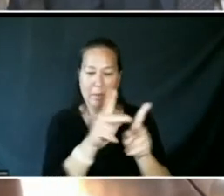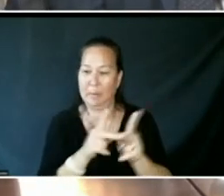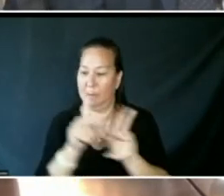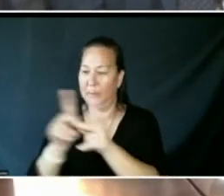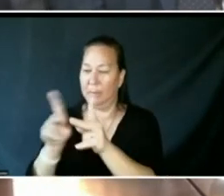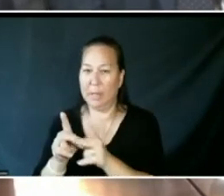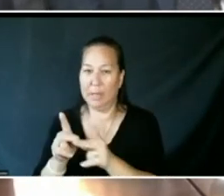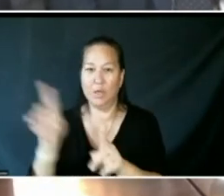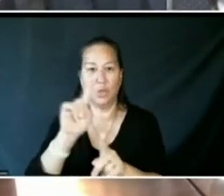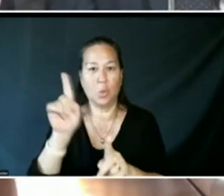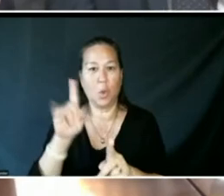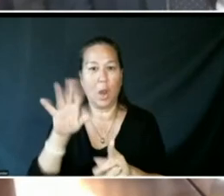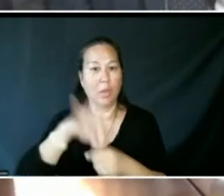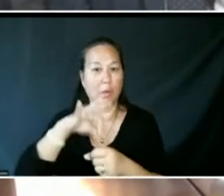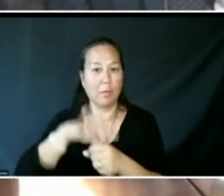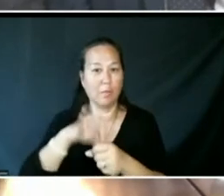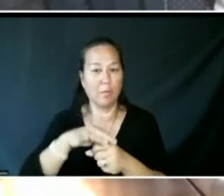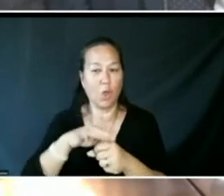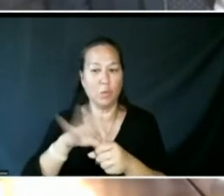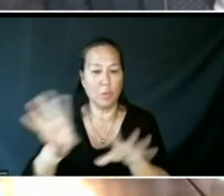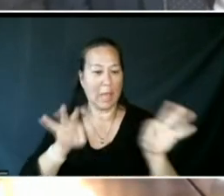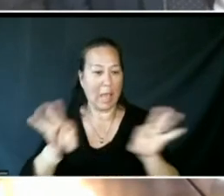were being done by the Fulton County office.